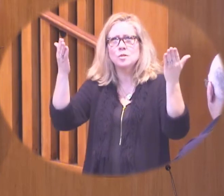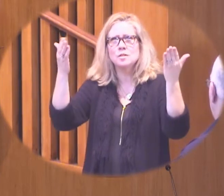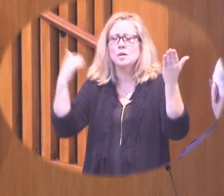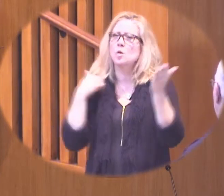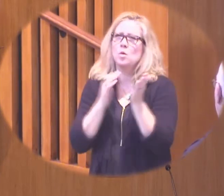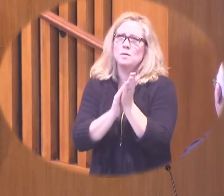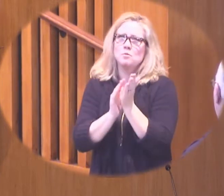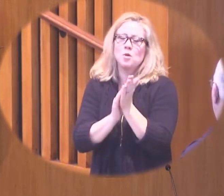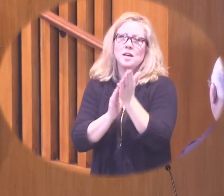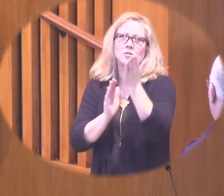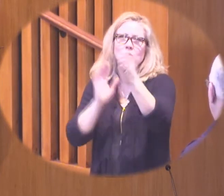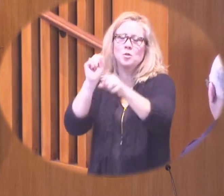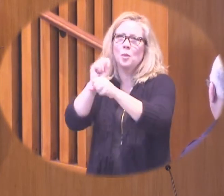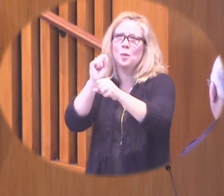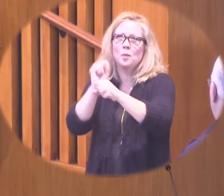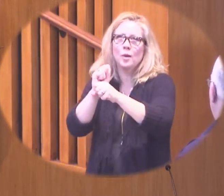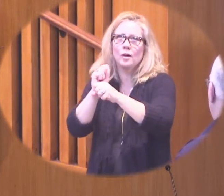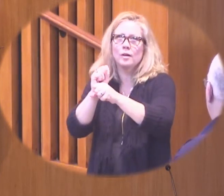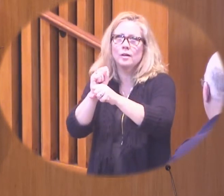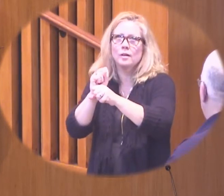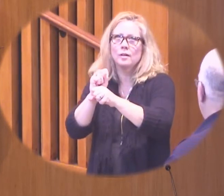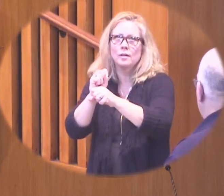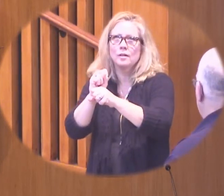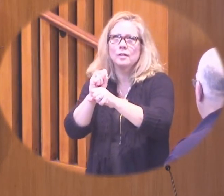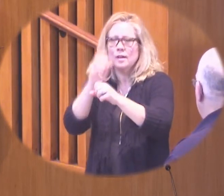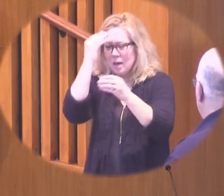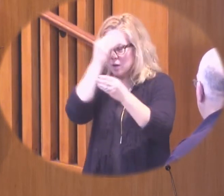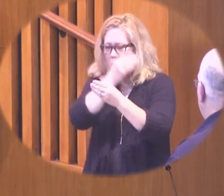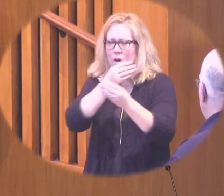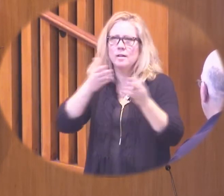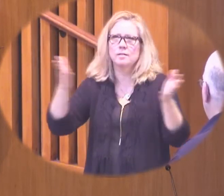mighty deeds as we acclaim.